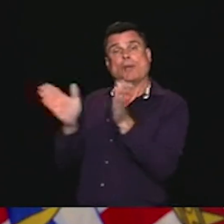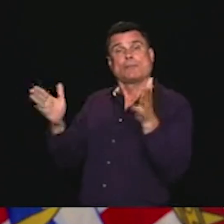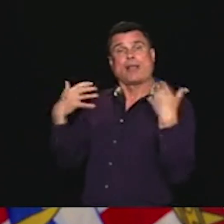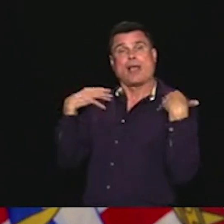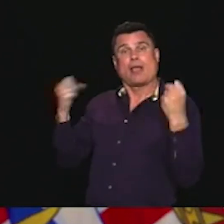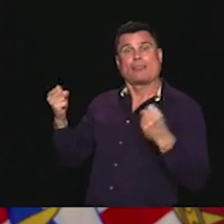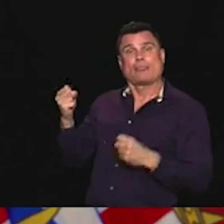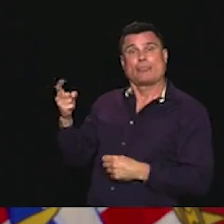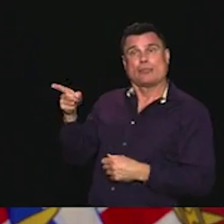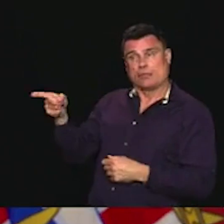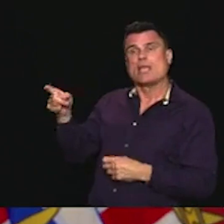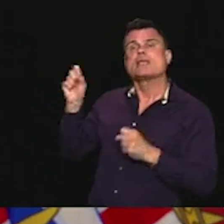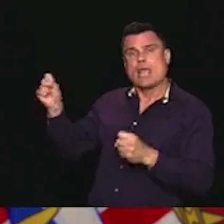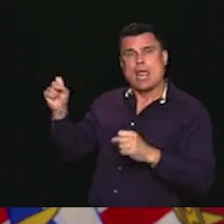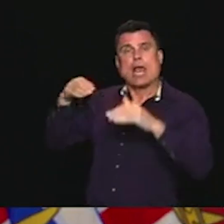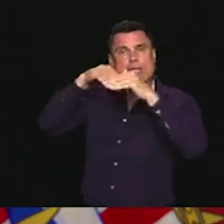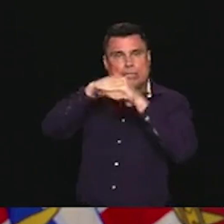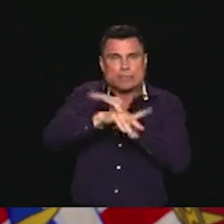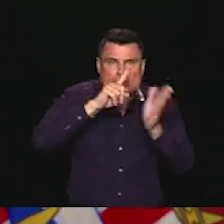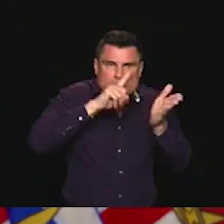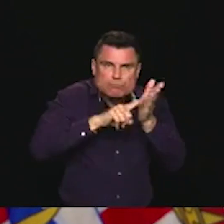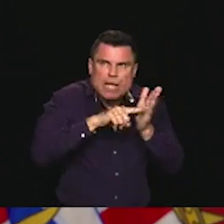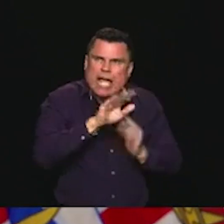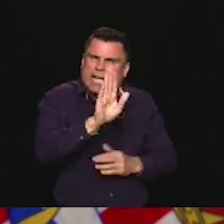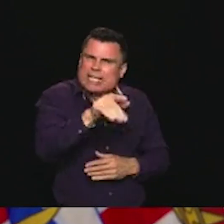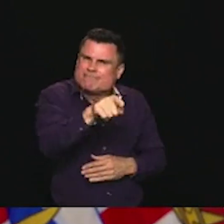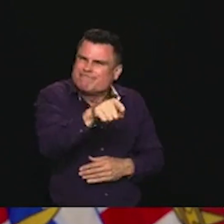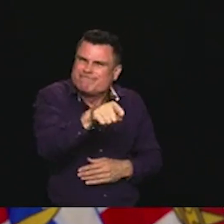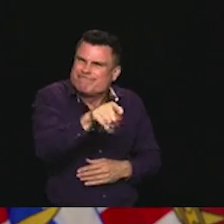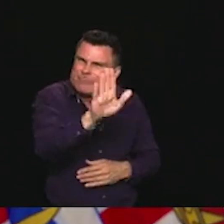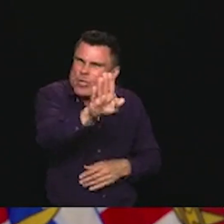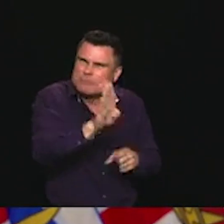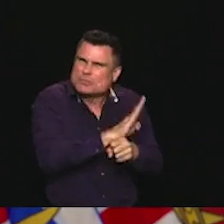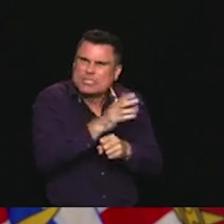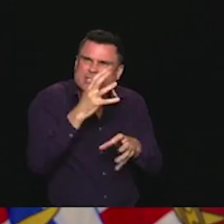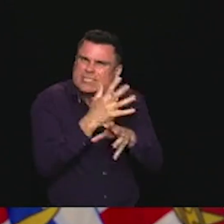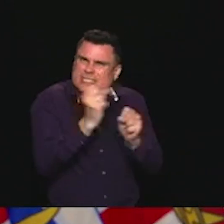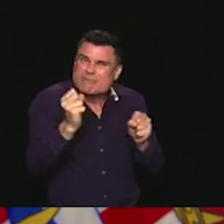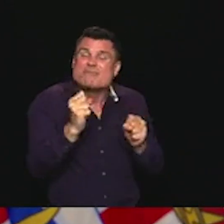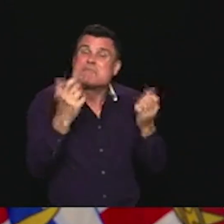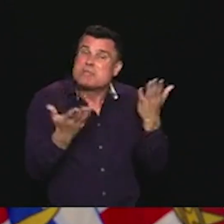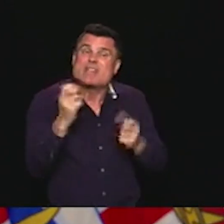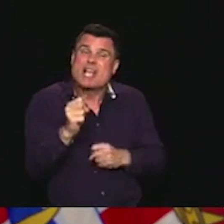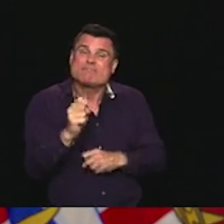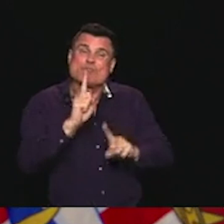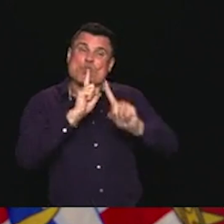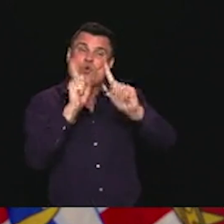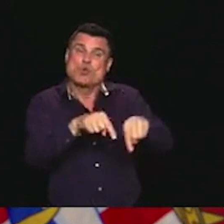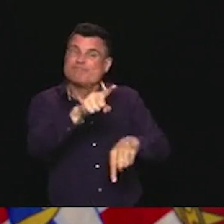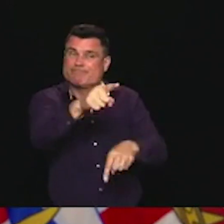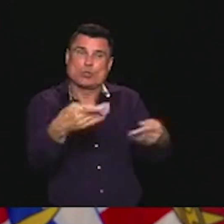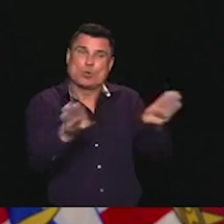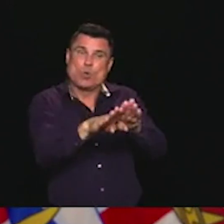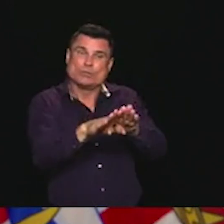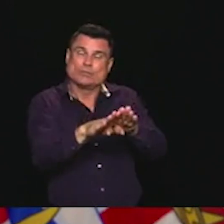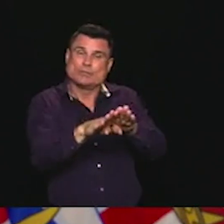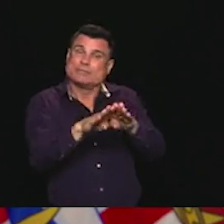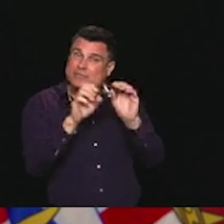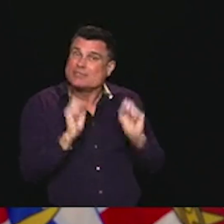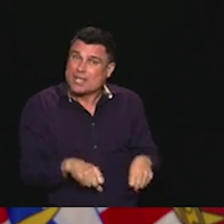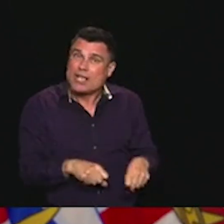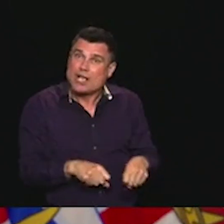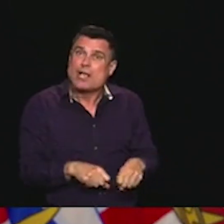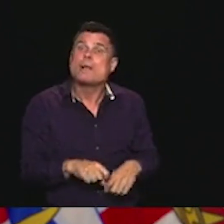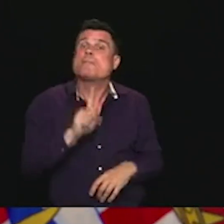risk, and there's protocols that WorkSafe BC can as well, and they have provision to fine people if needed. But